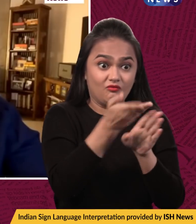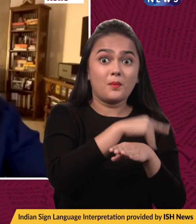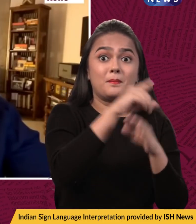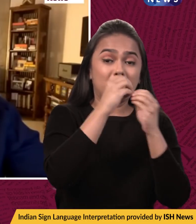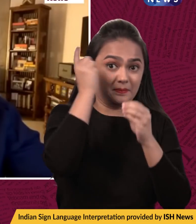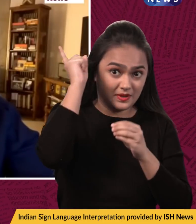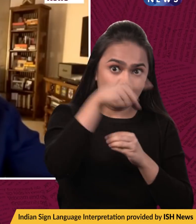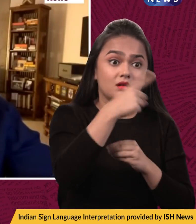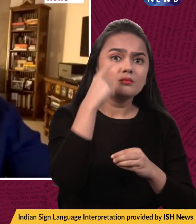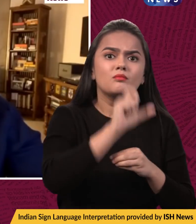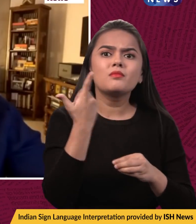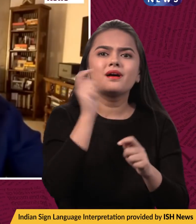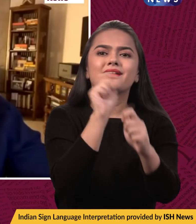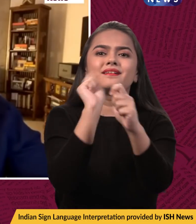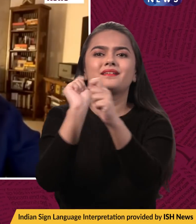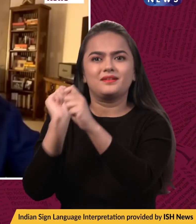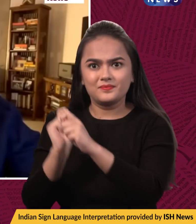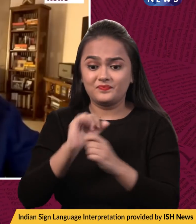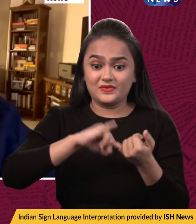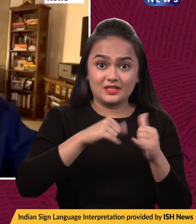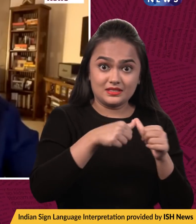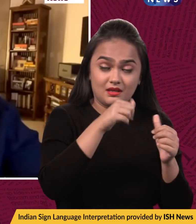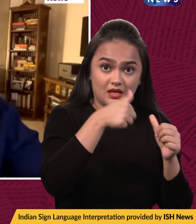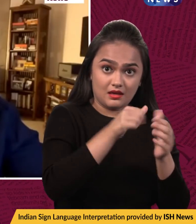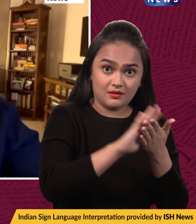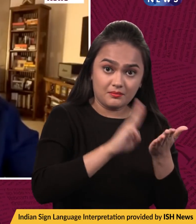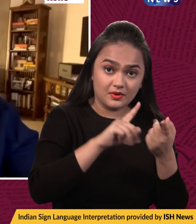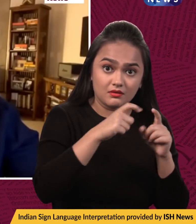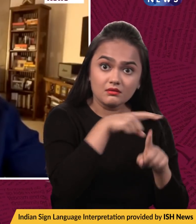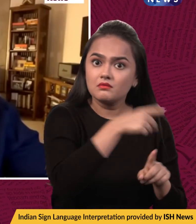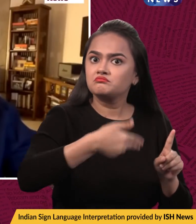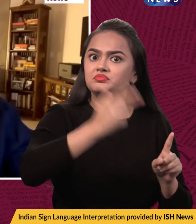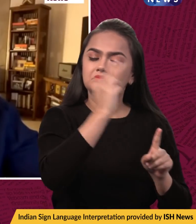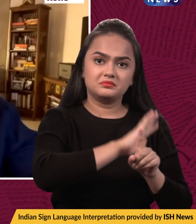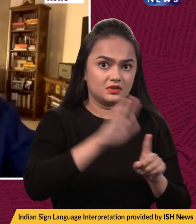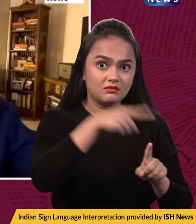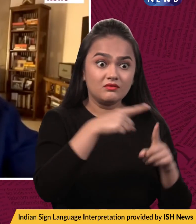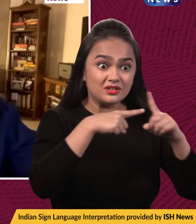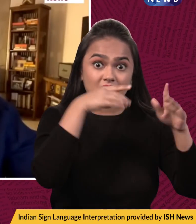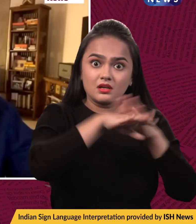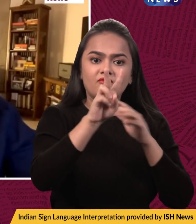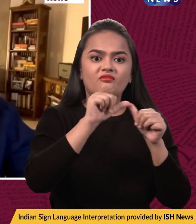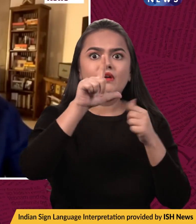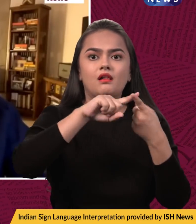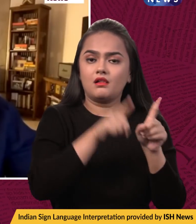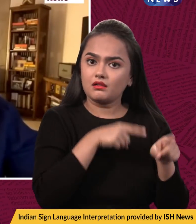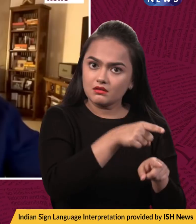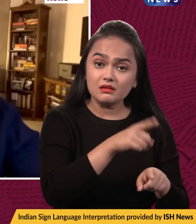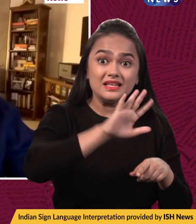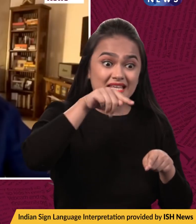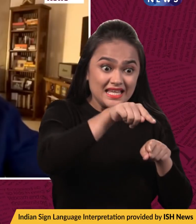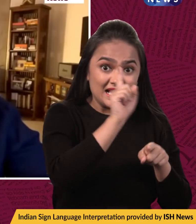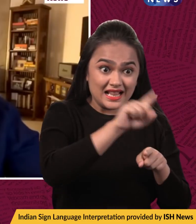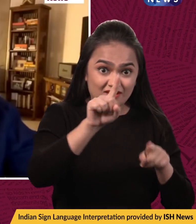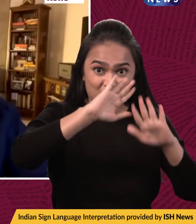Bihar, and a carpenter called Sahir Ahmed from Uttar Pradesh were shot dead by terrorists in the valley. Of the